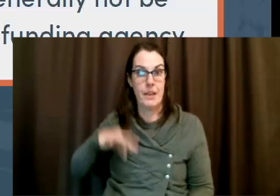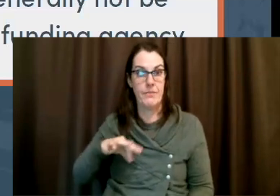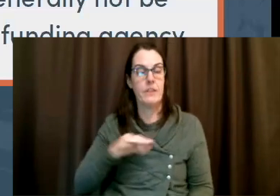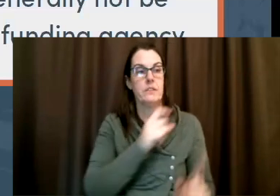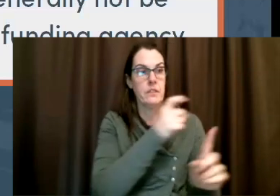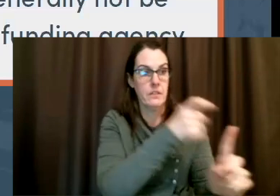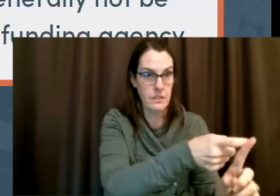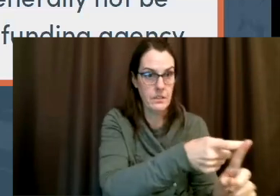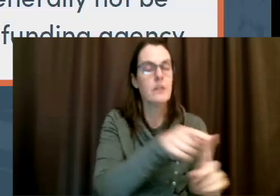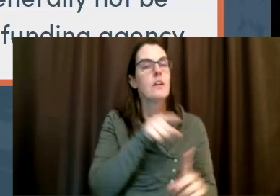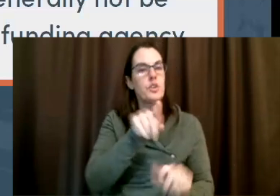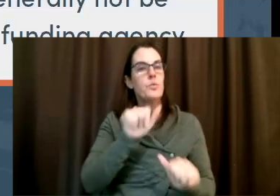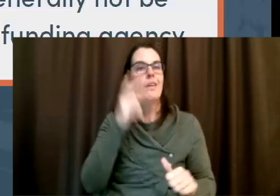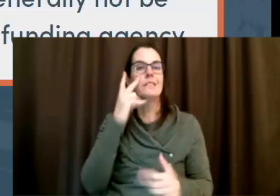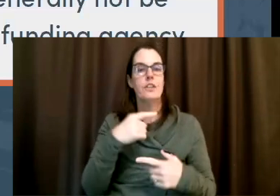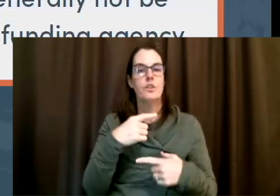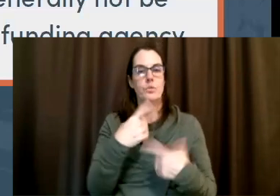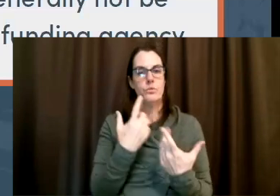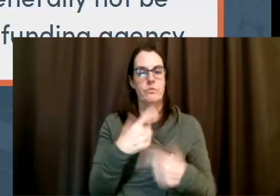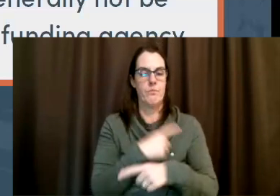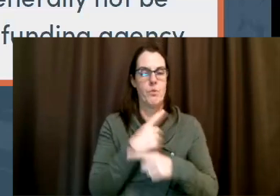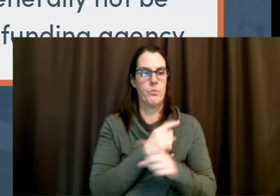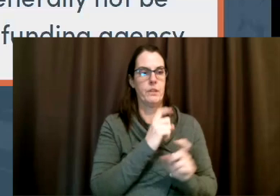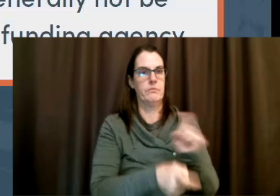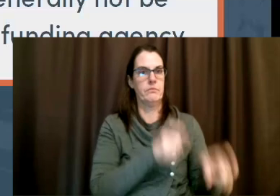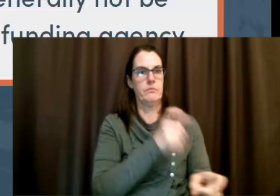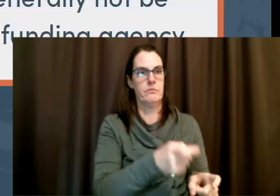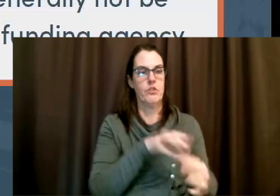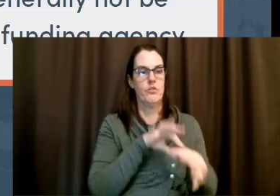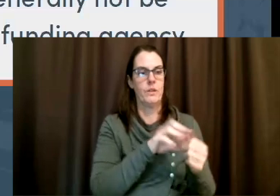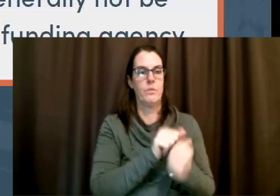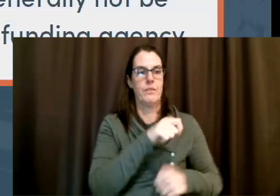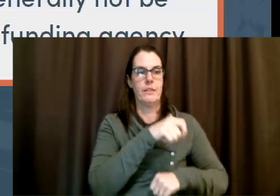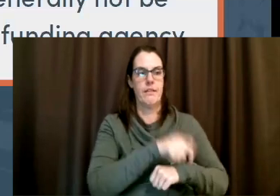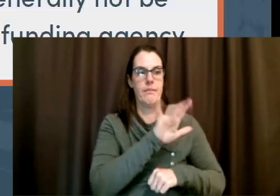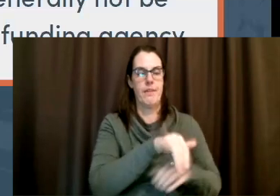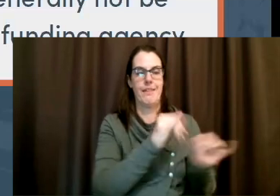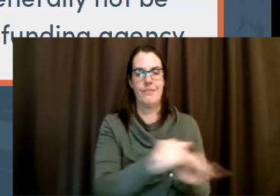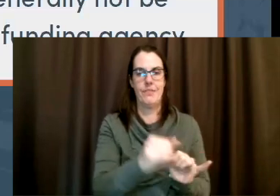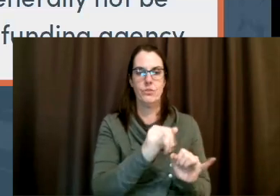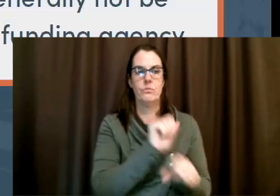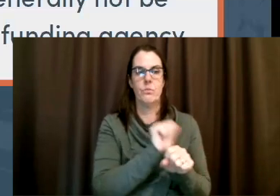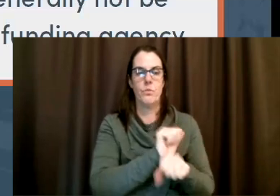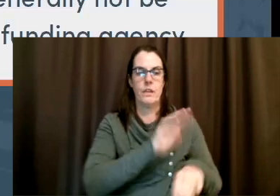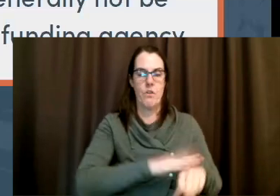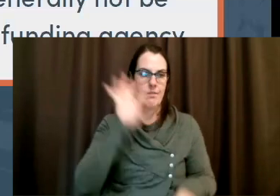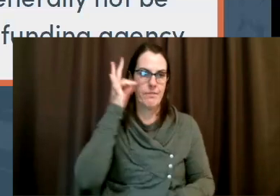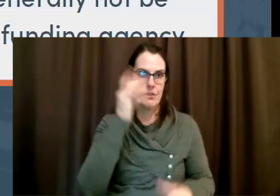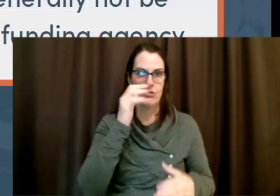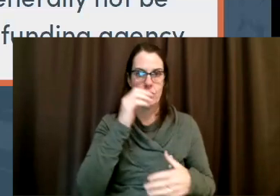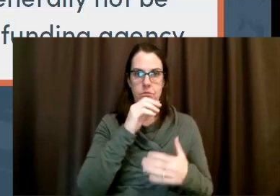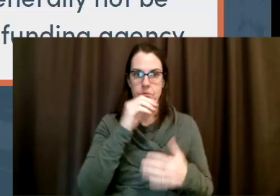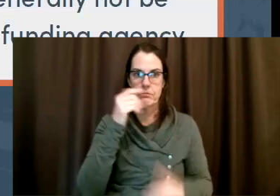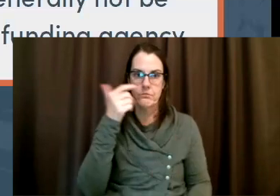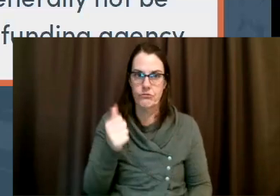you've apportioned it according to the amount of time that the individual has spent on the federal grant activities, right? And